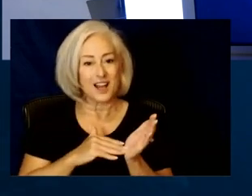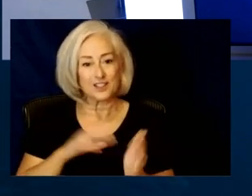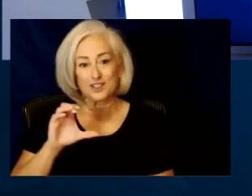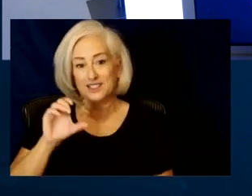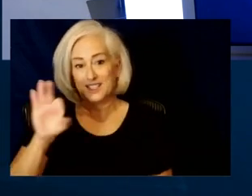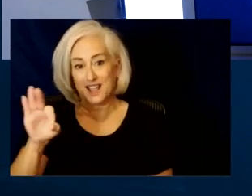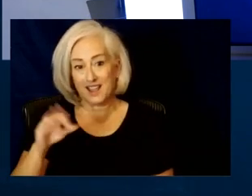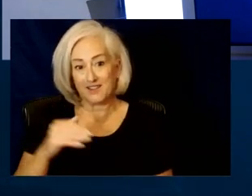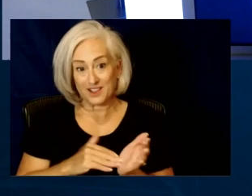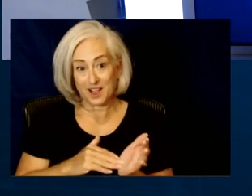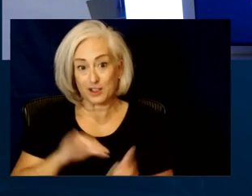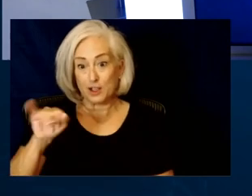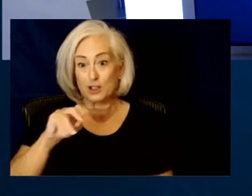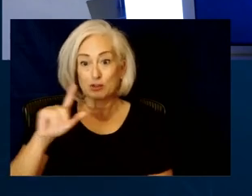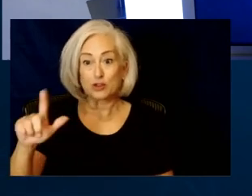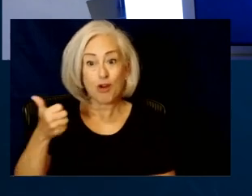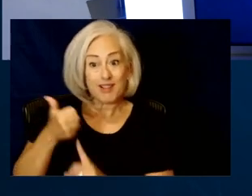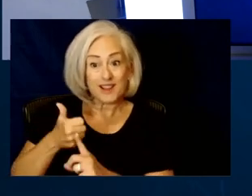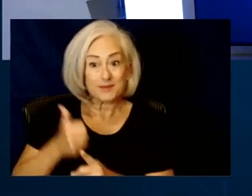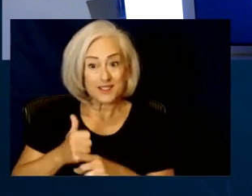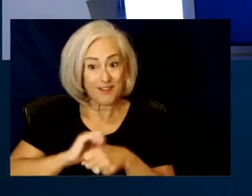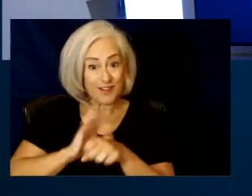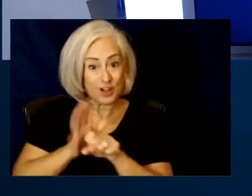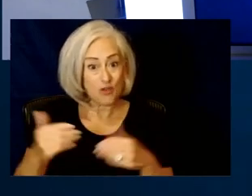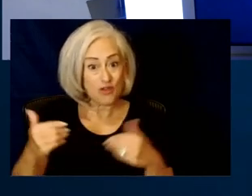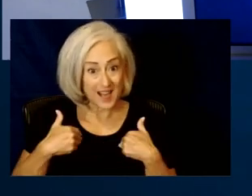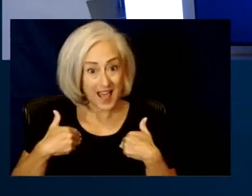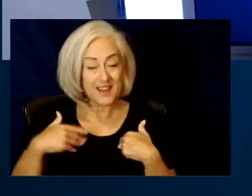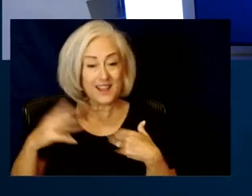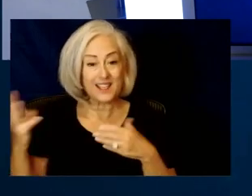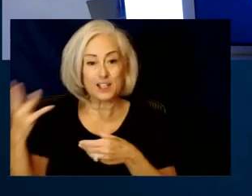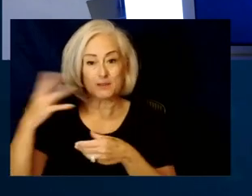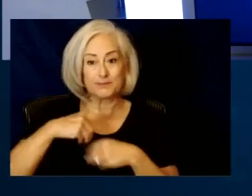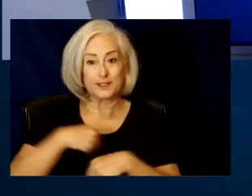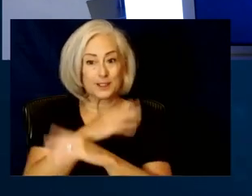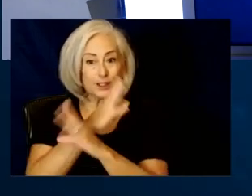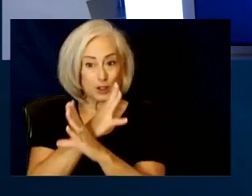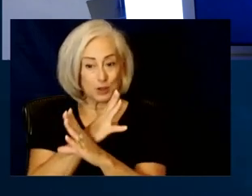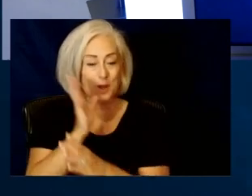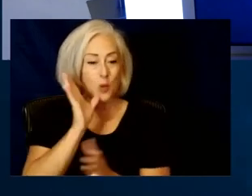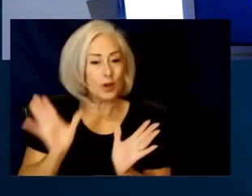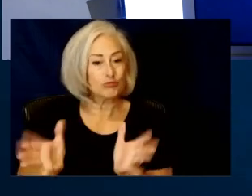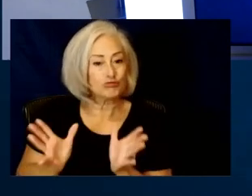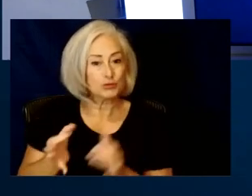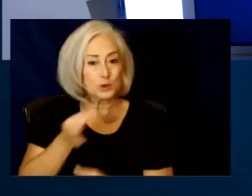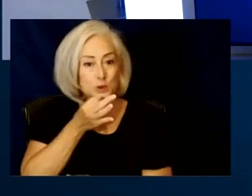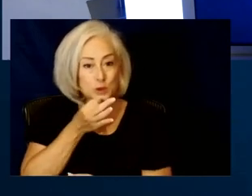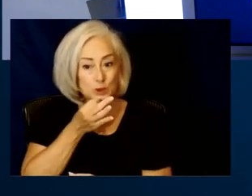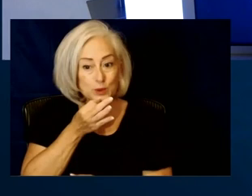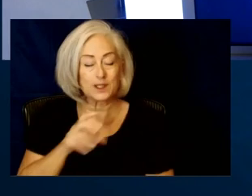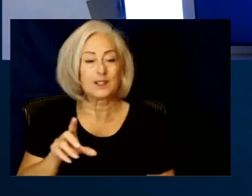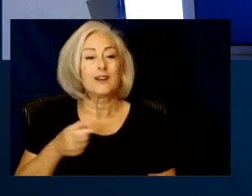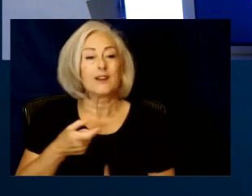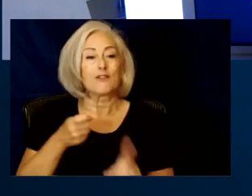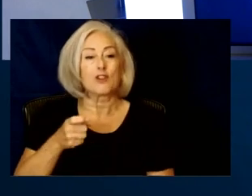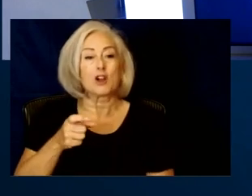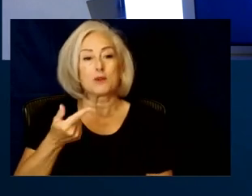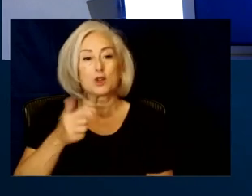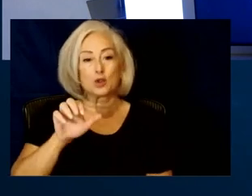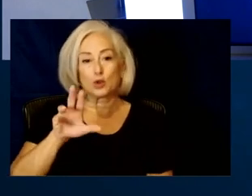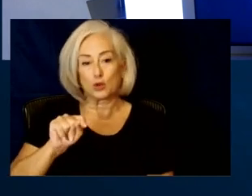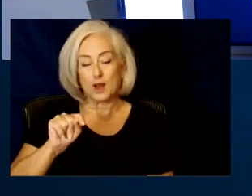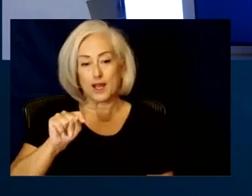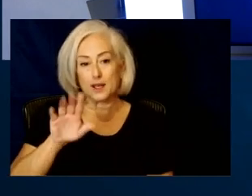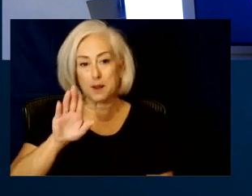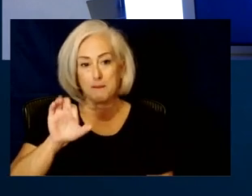he is Zooming with us this morning. We're going to talk to him about how that came about. And joining us from Great Bend is family medicine physician Dr. Jonathan